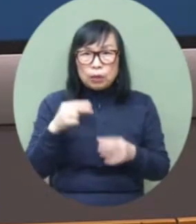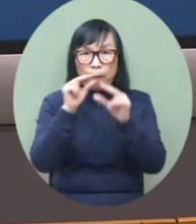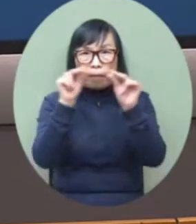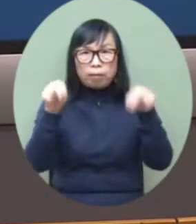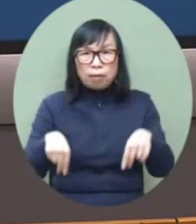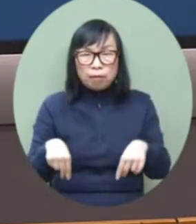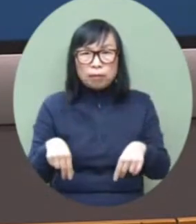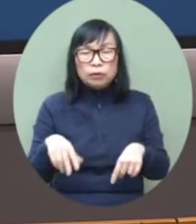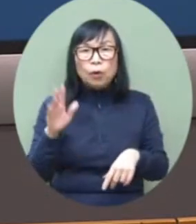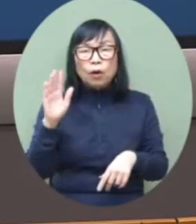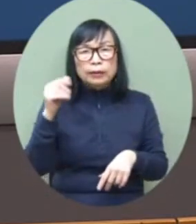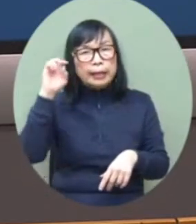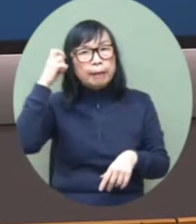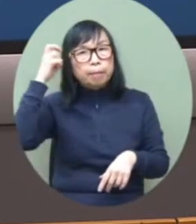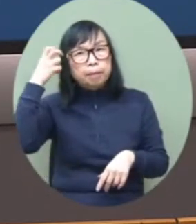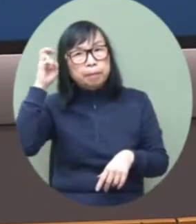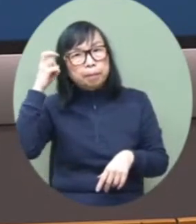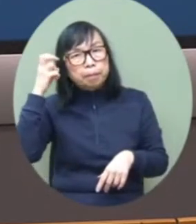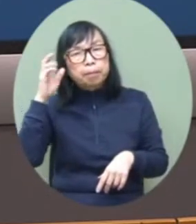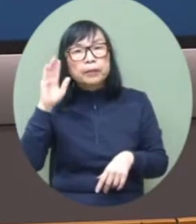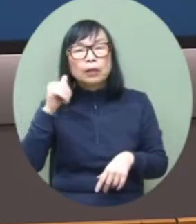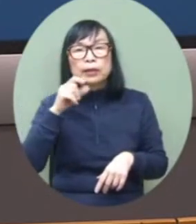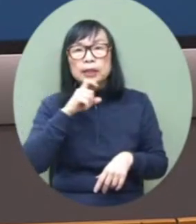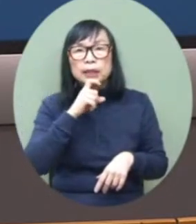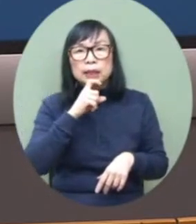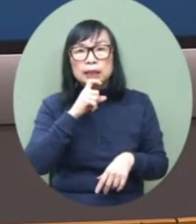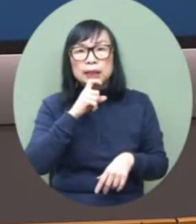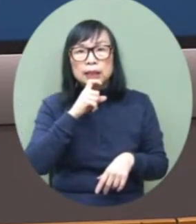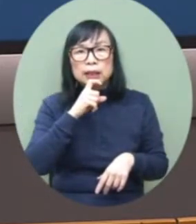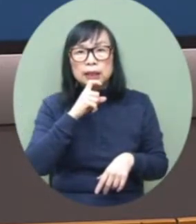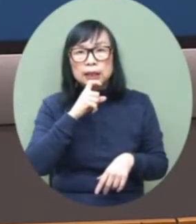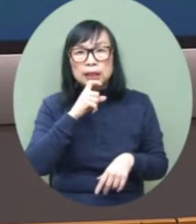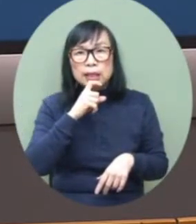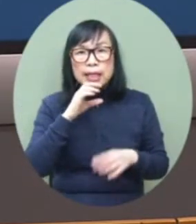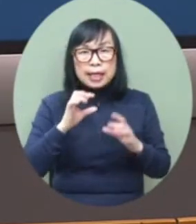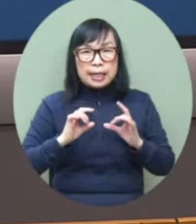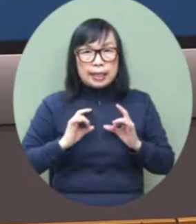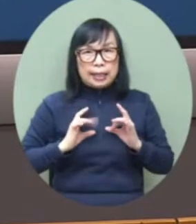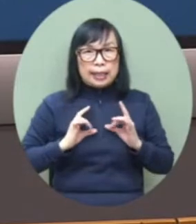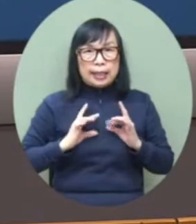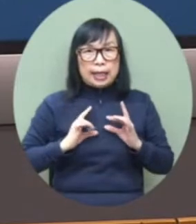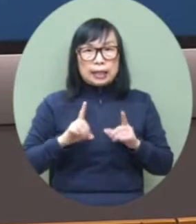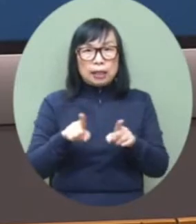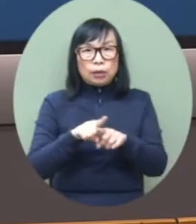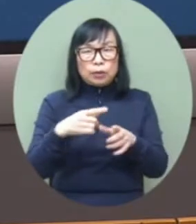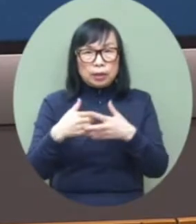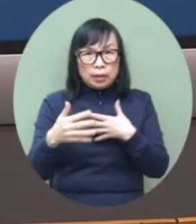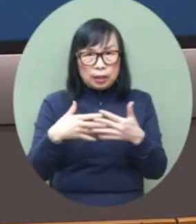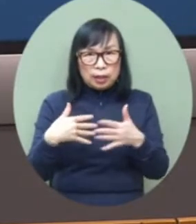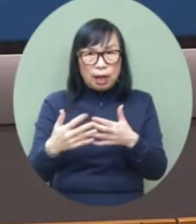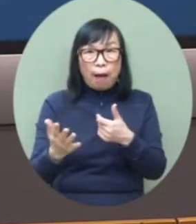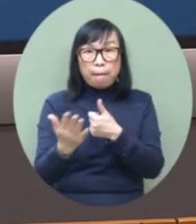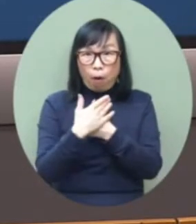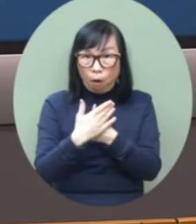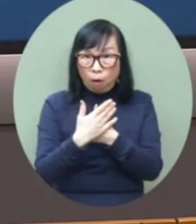have further medical questions, we can have private